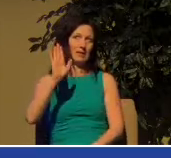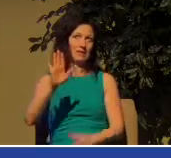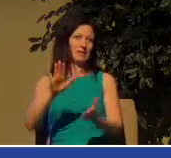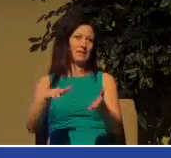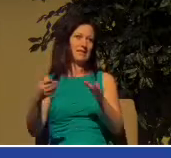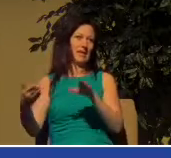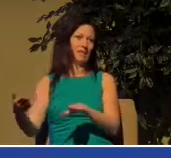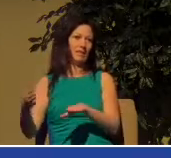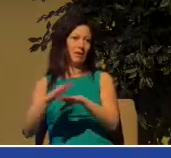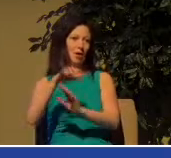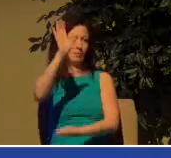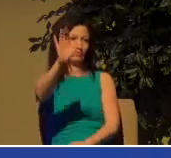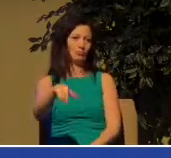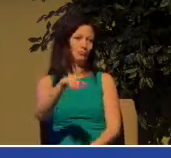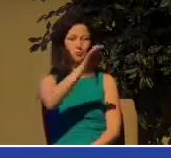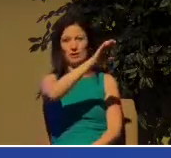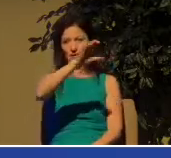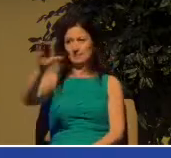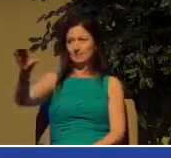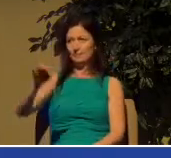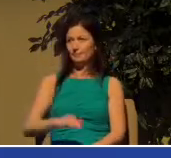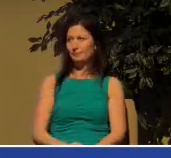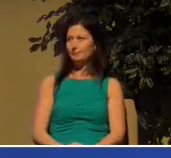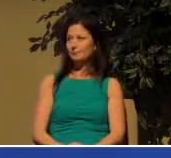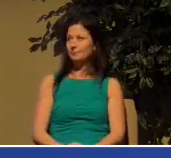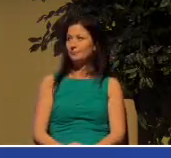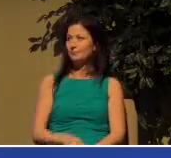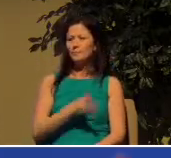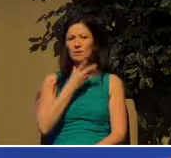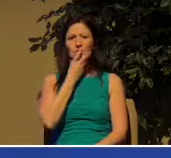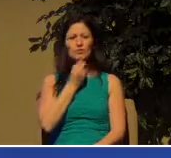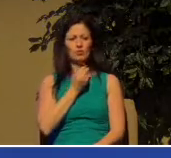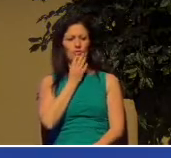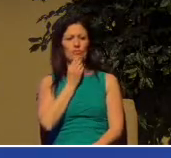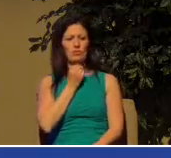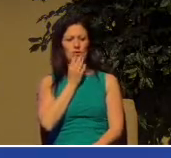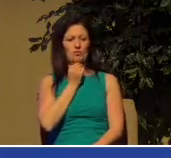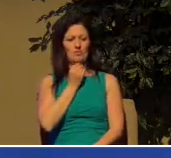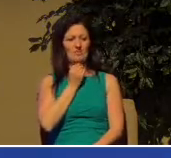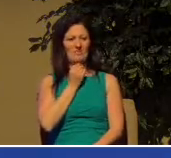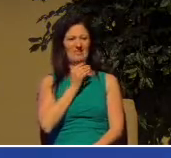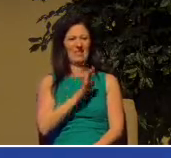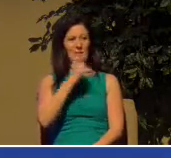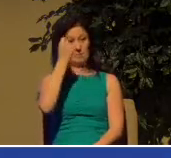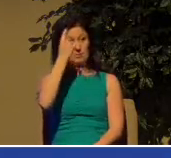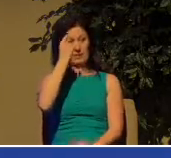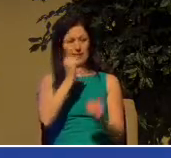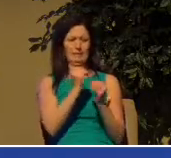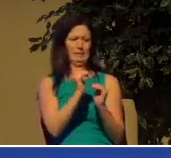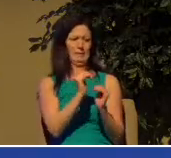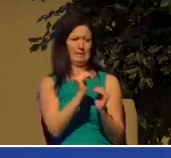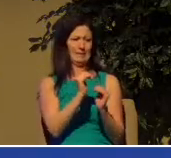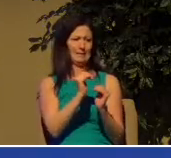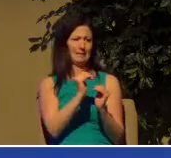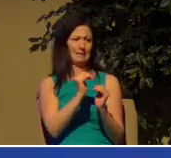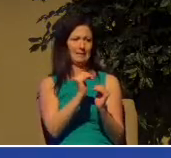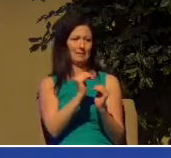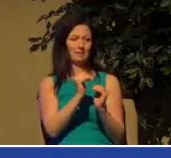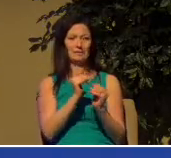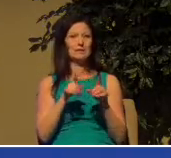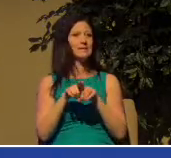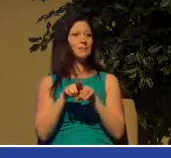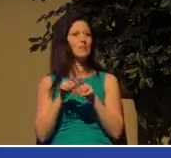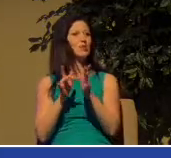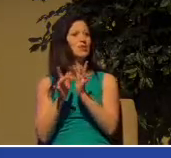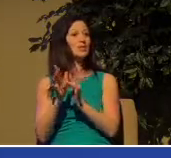cross. The Jews had limited understanding of that. Even the disciples of Jesus, if you read the